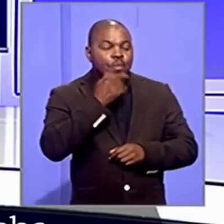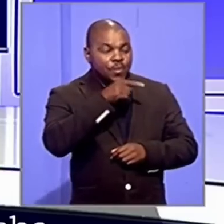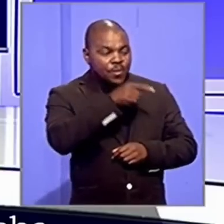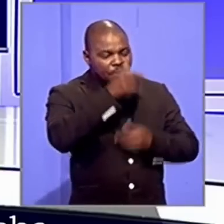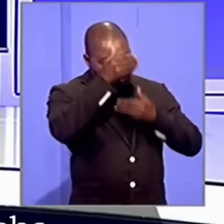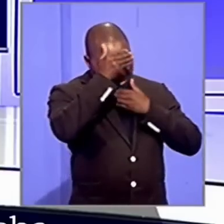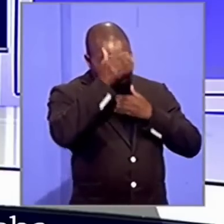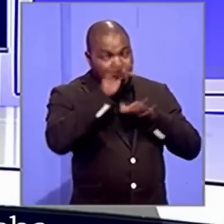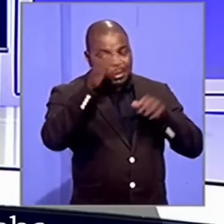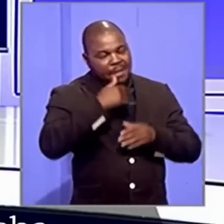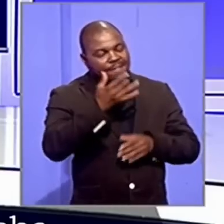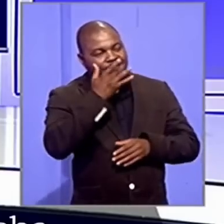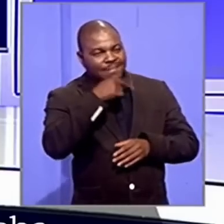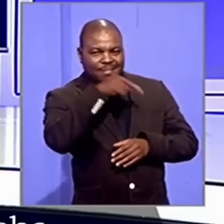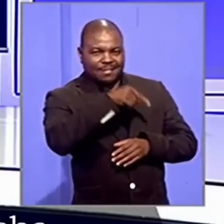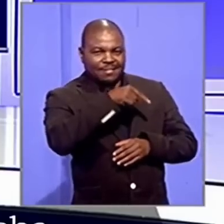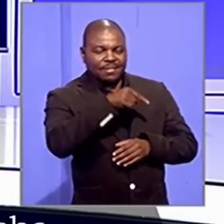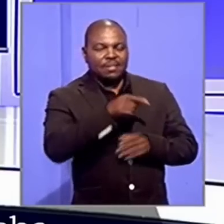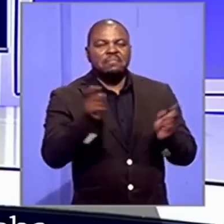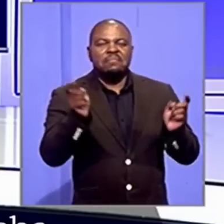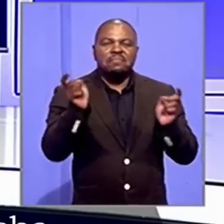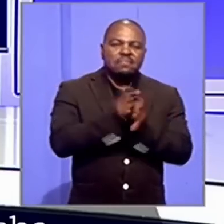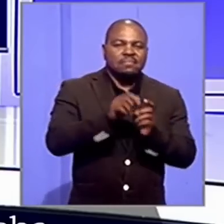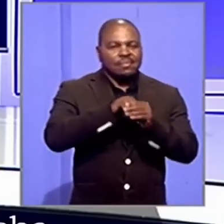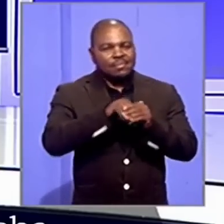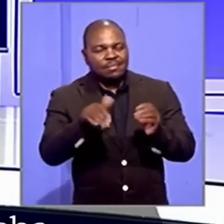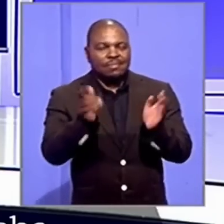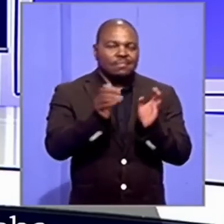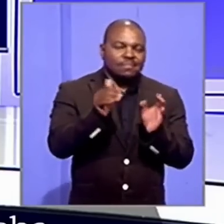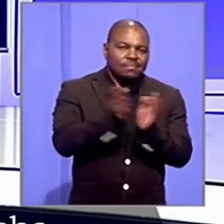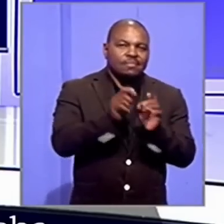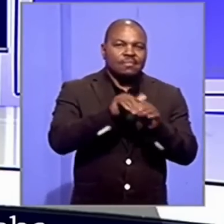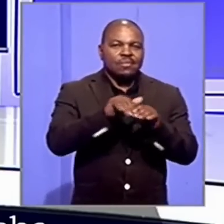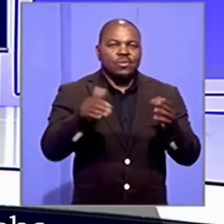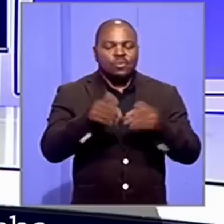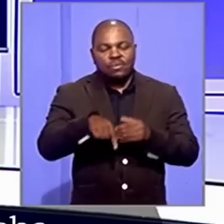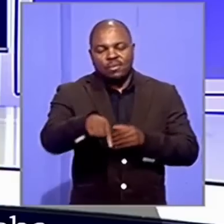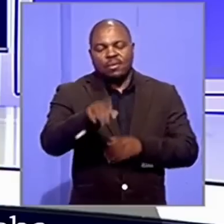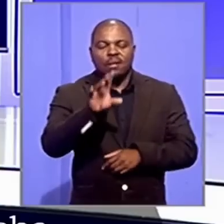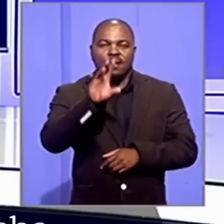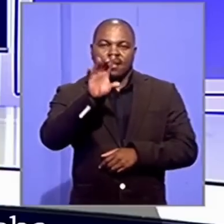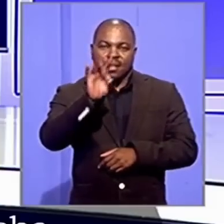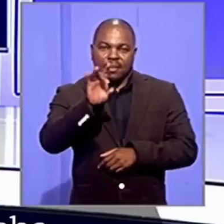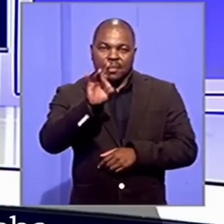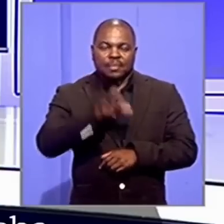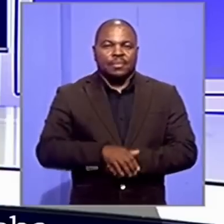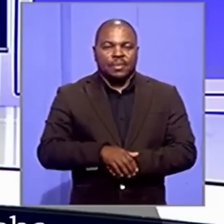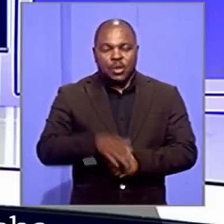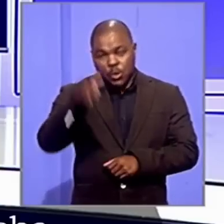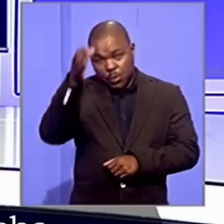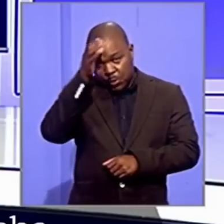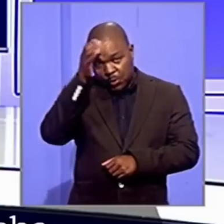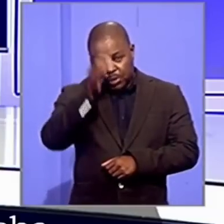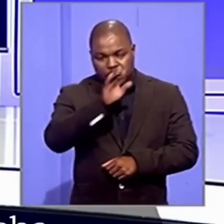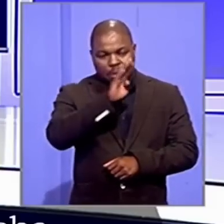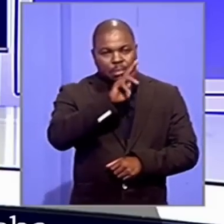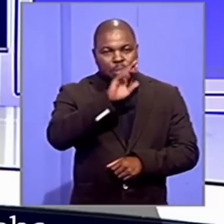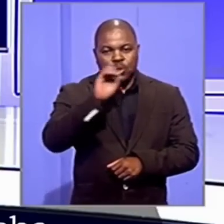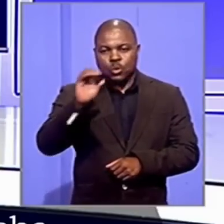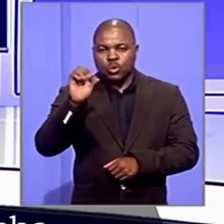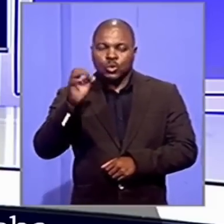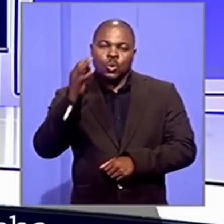bommamoratwa wa Morocco papading ya mantšhana Shakeng ka San Pedro ka Labobedi. Mohlahli Hugo Bruce o re phenyo